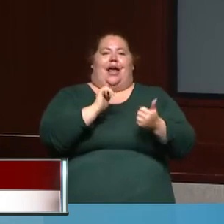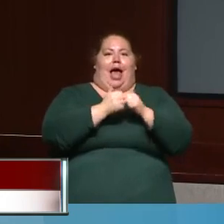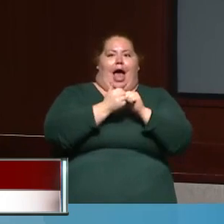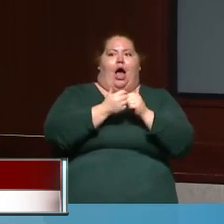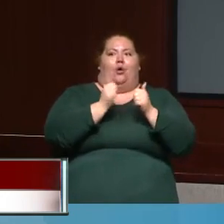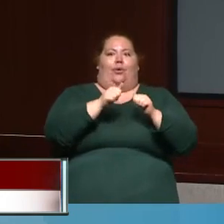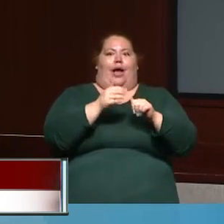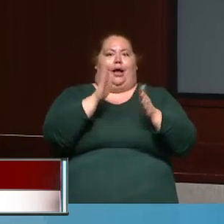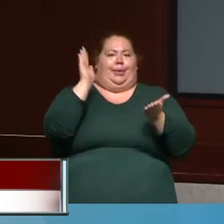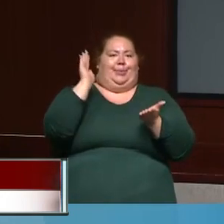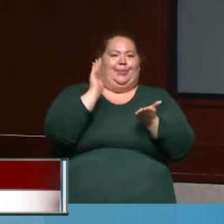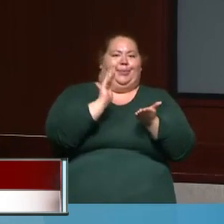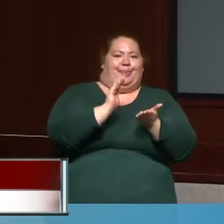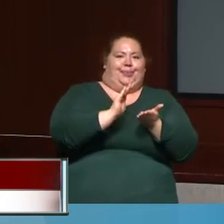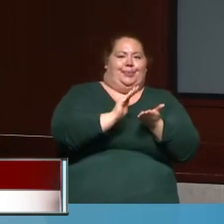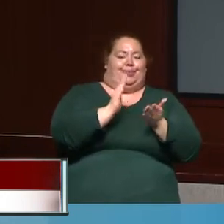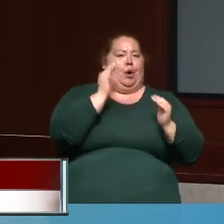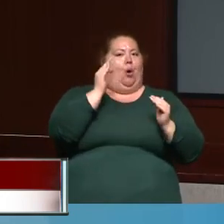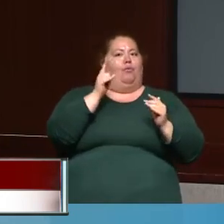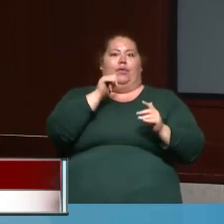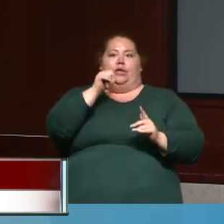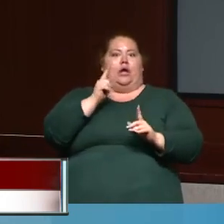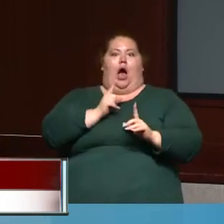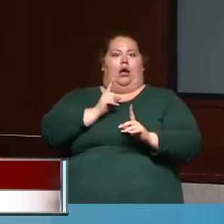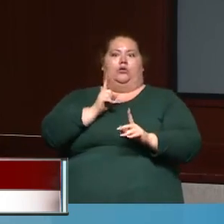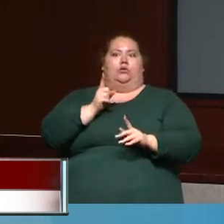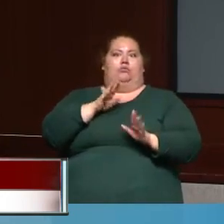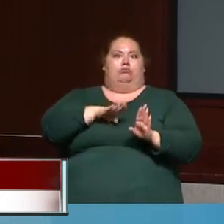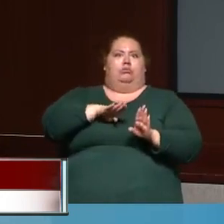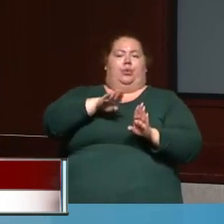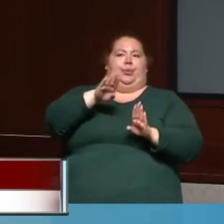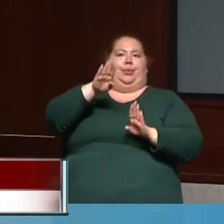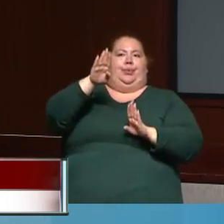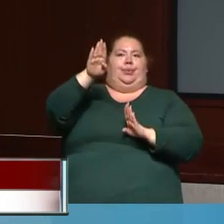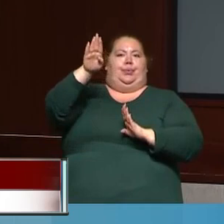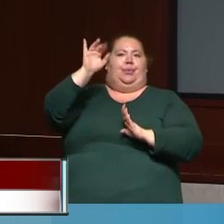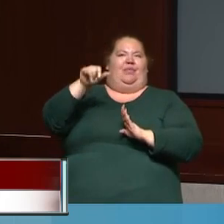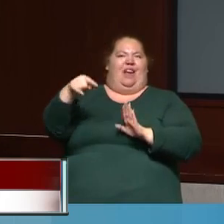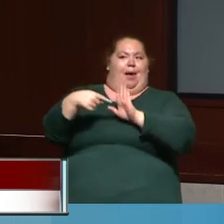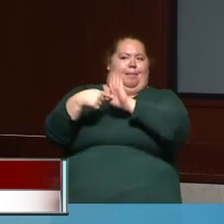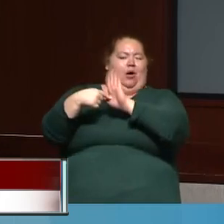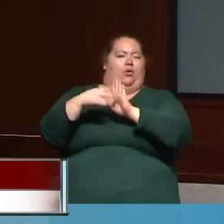we do not hit that peak that the model shows we will hit.